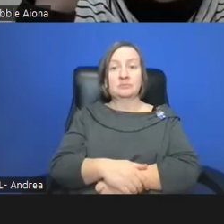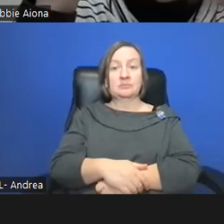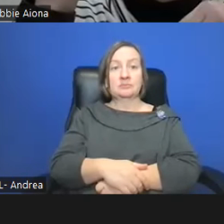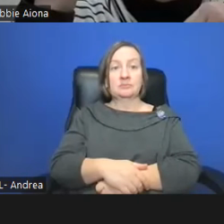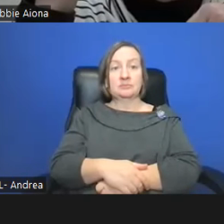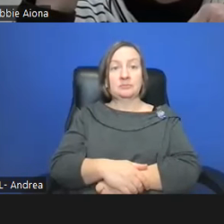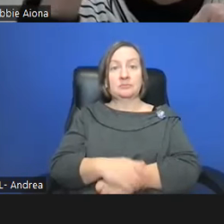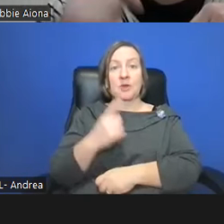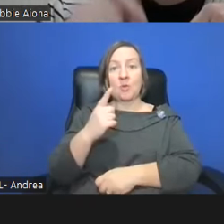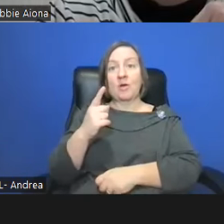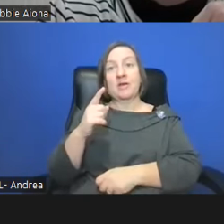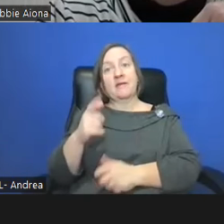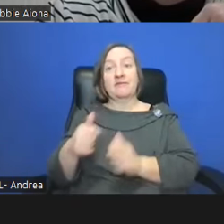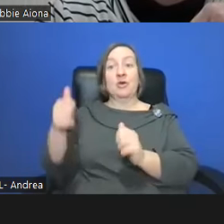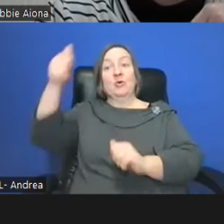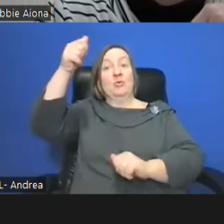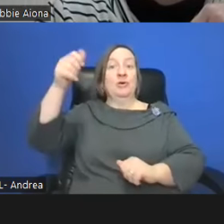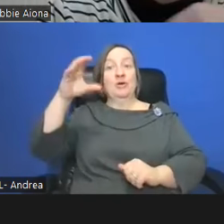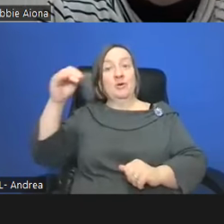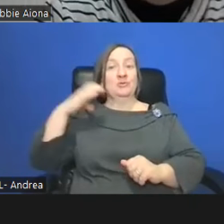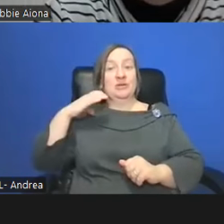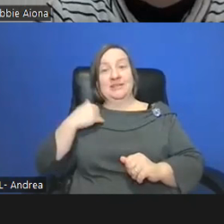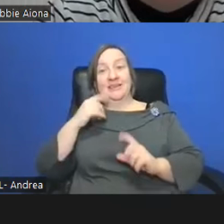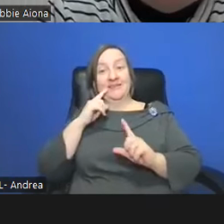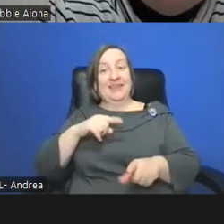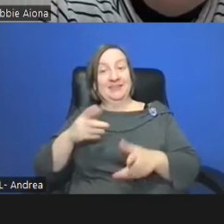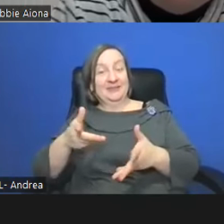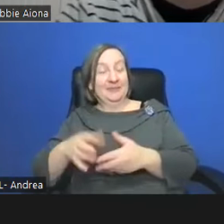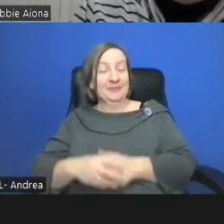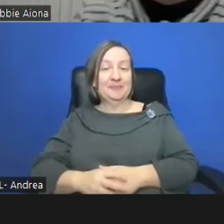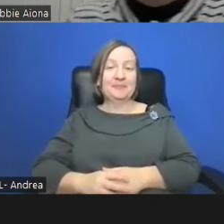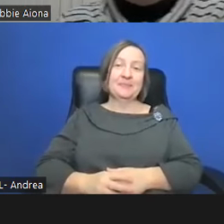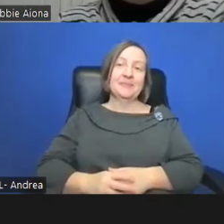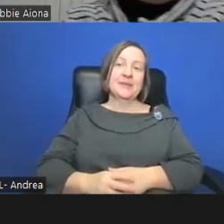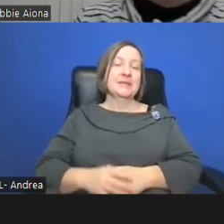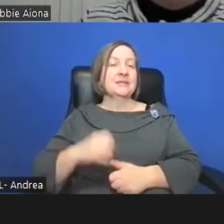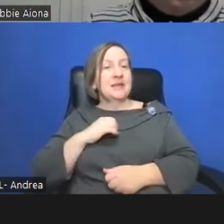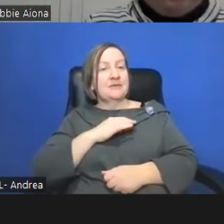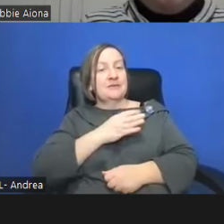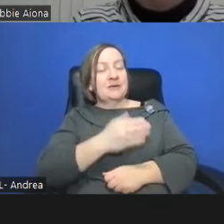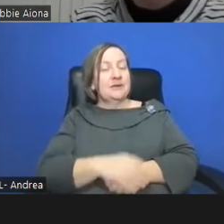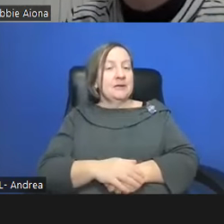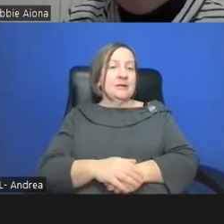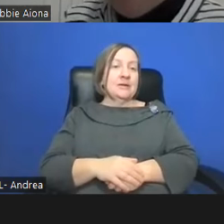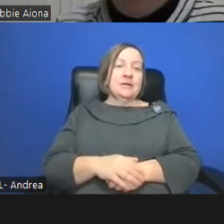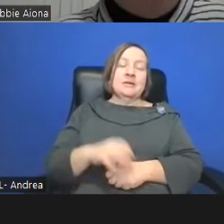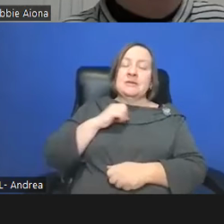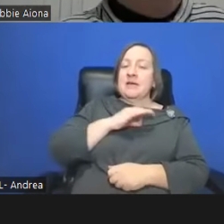One of the Uber co-chairs maybe has the answer. I don't know. Staff.